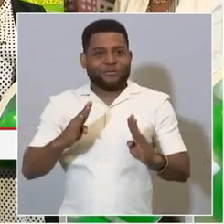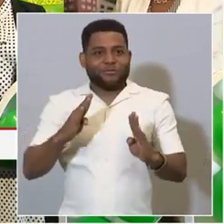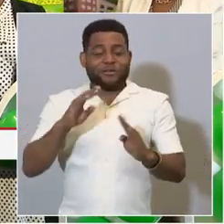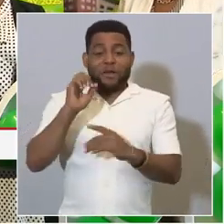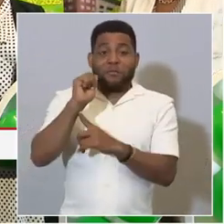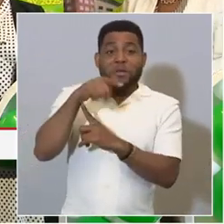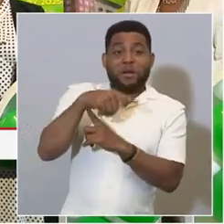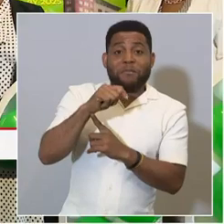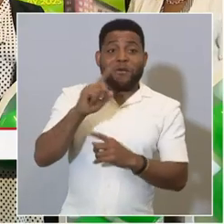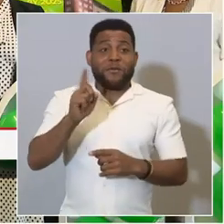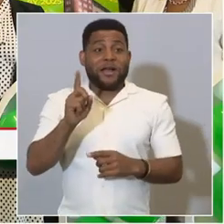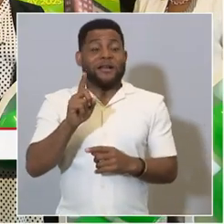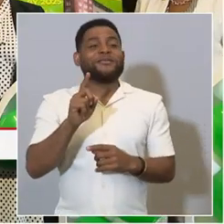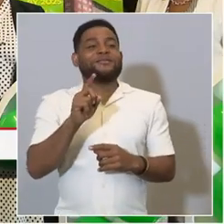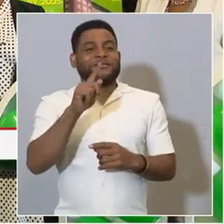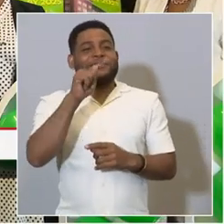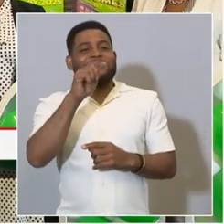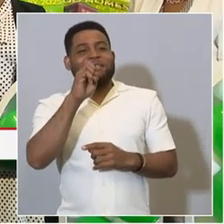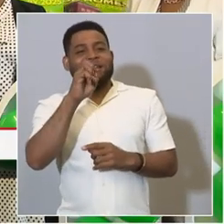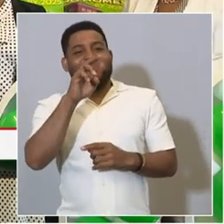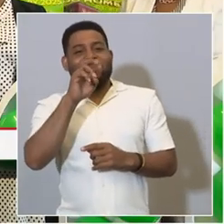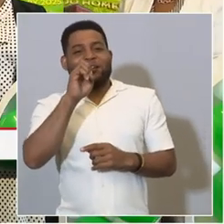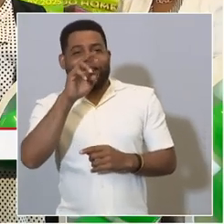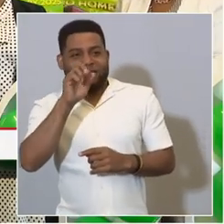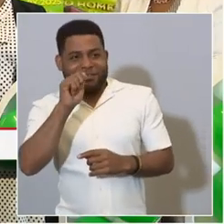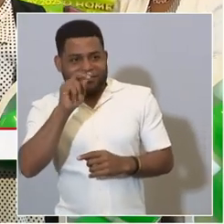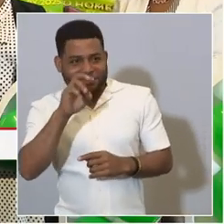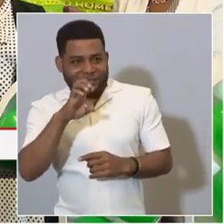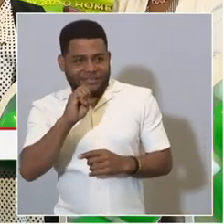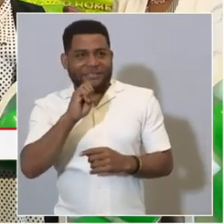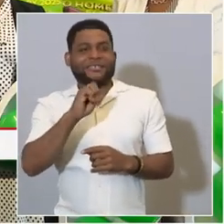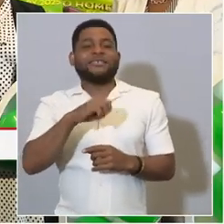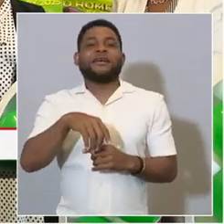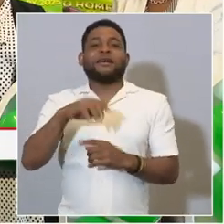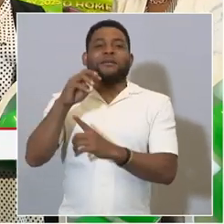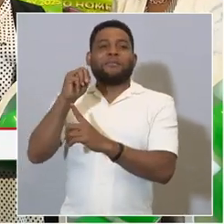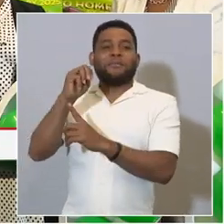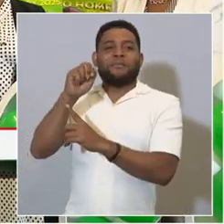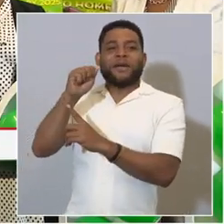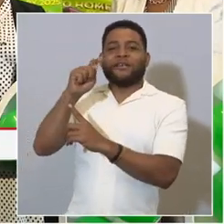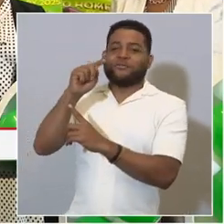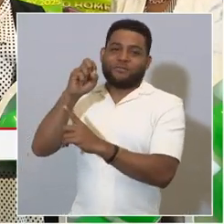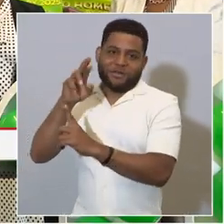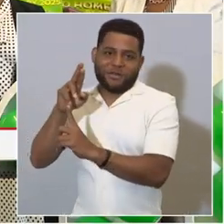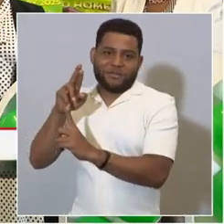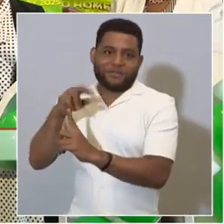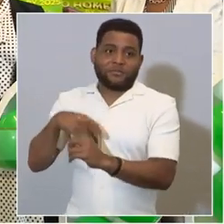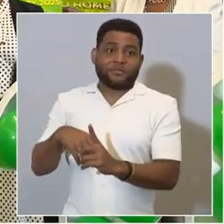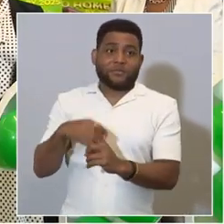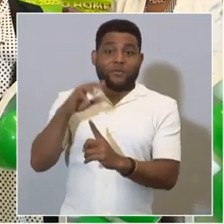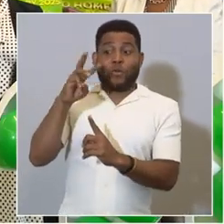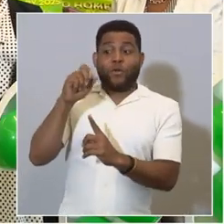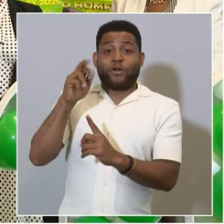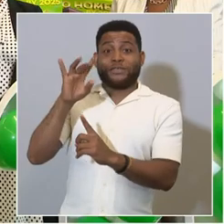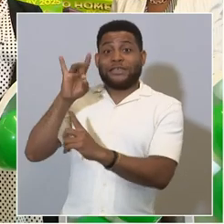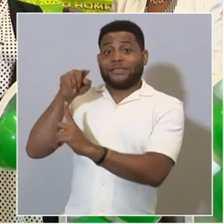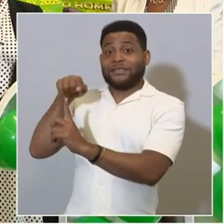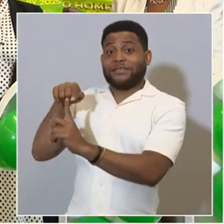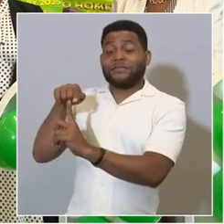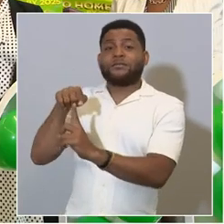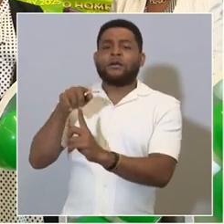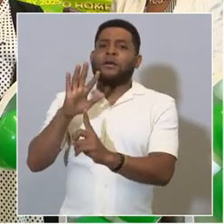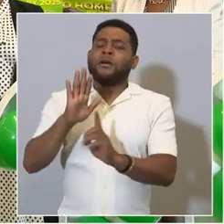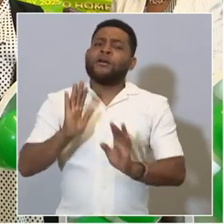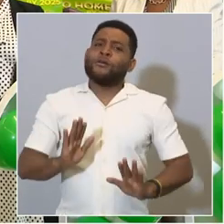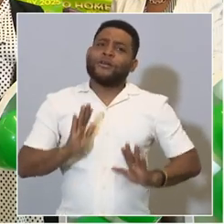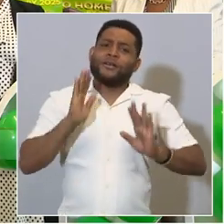Terrace Manor in Ward 8, which is a fantastic addition to our Milestone. So I want to congratulate the